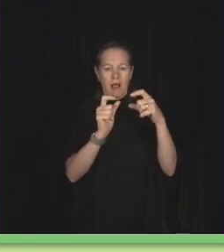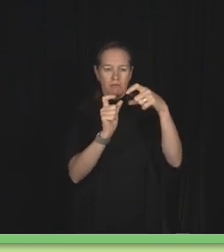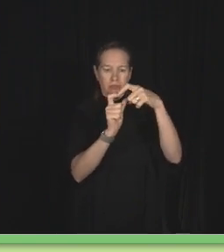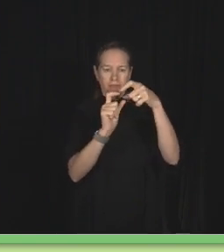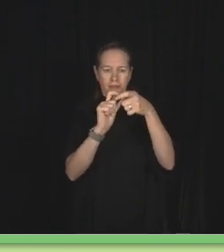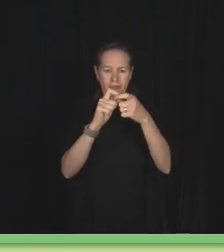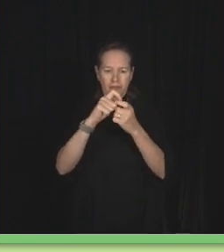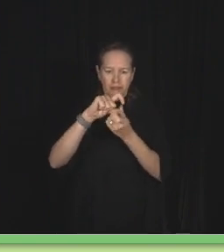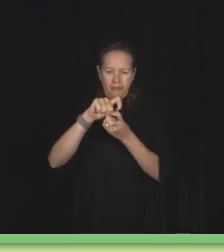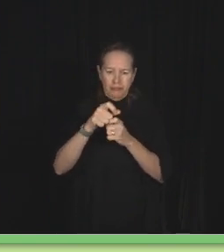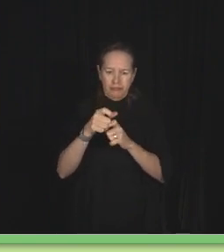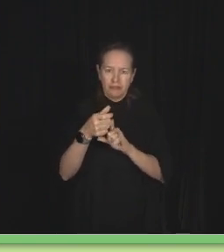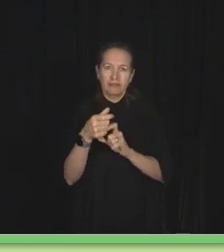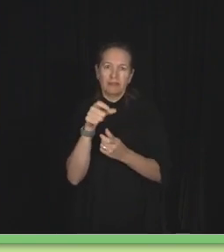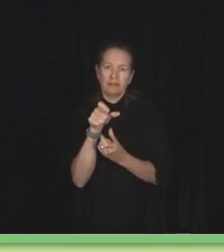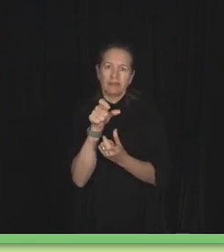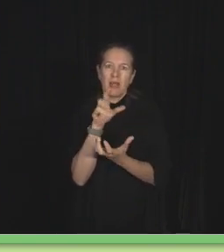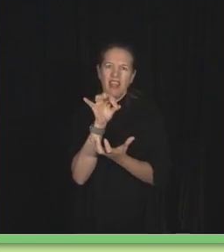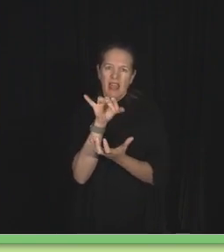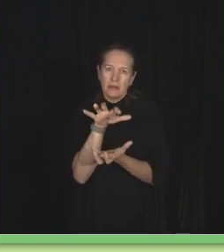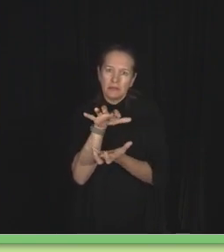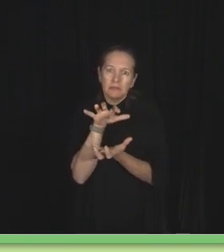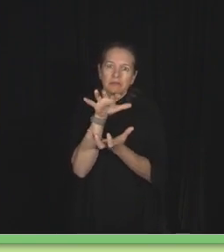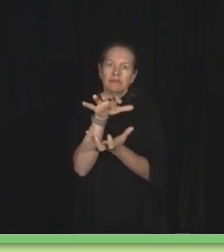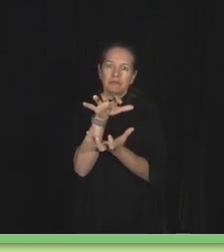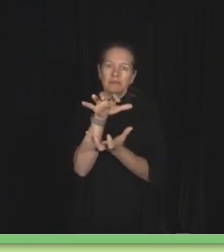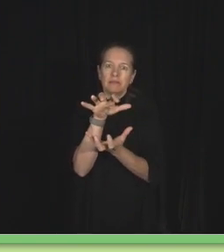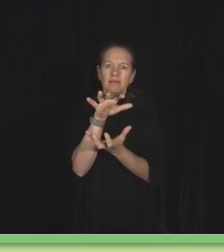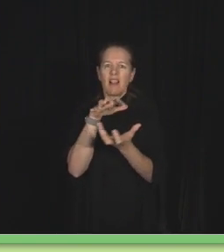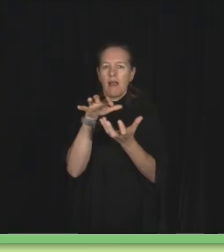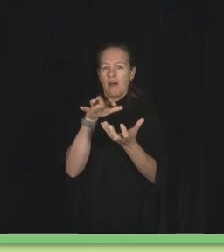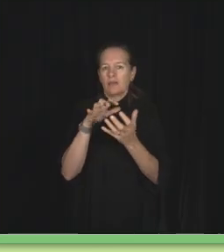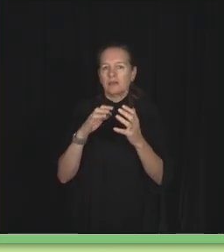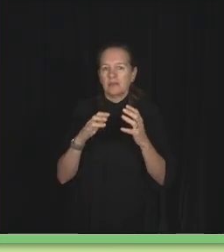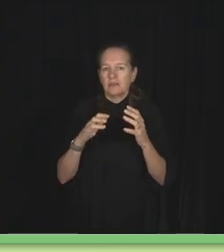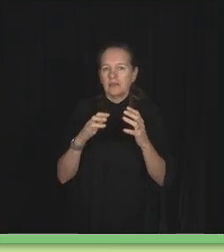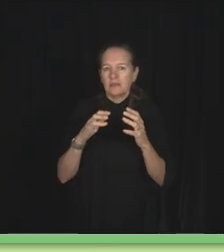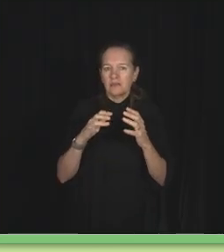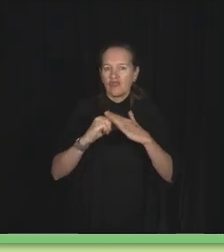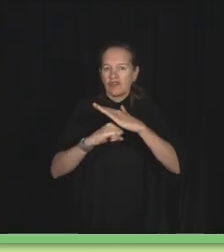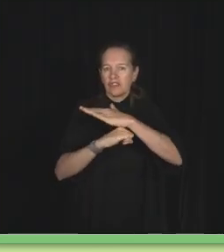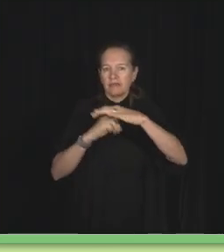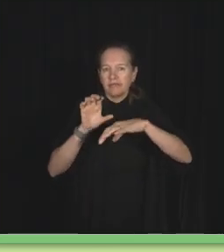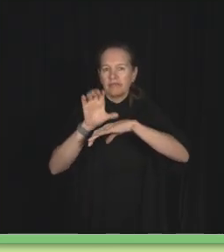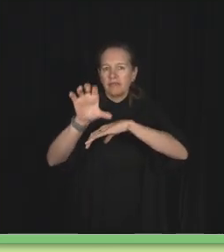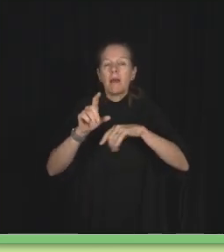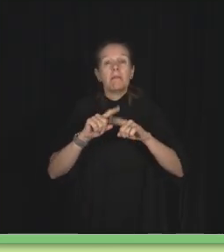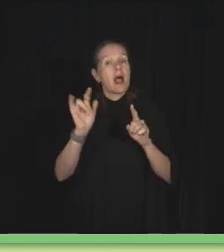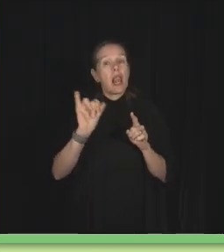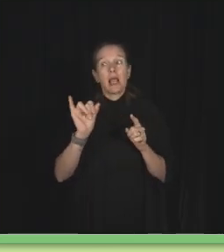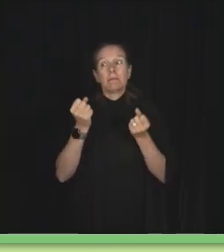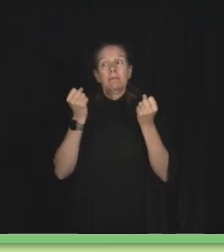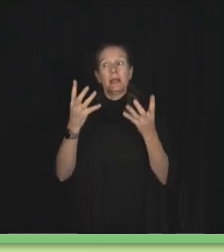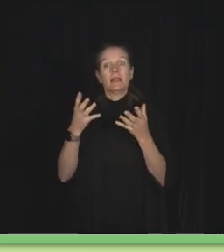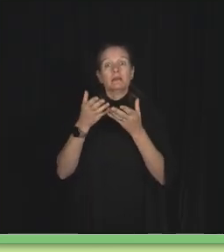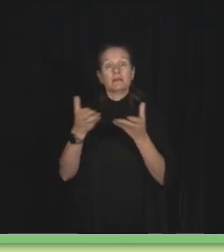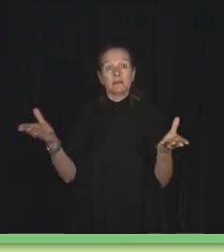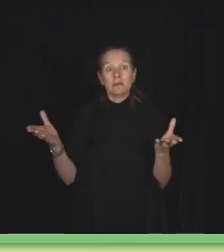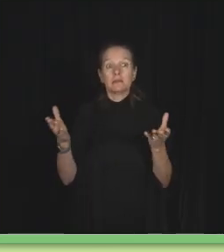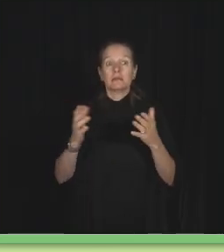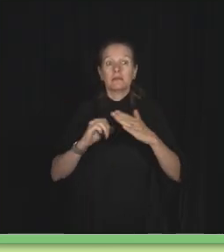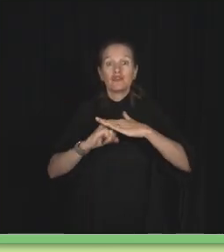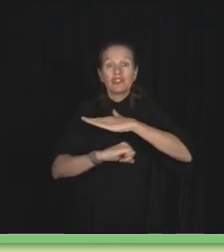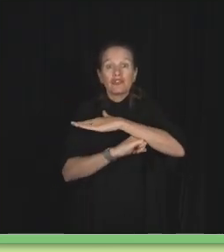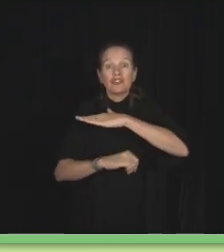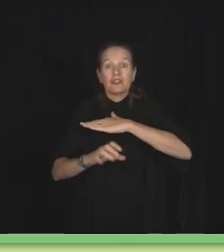ton of distributed cloud infrastructure. The problem is, like a lot of critical open source infrastructure, it does not get